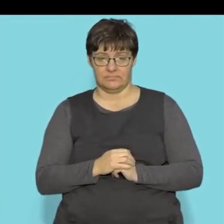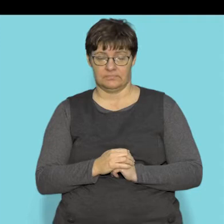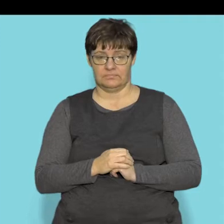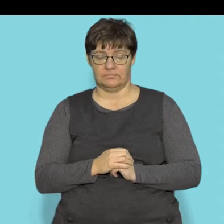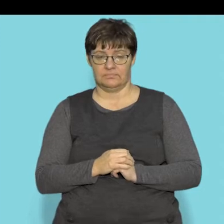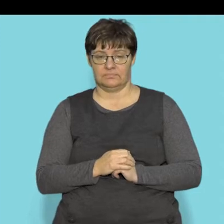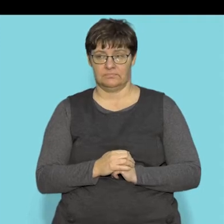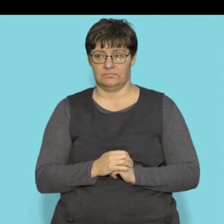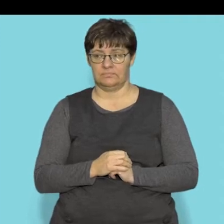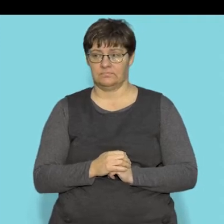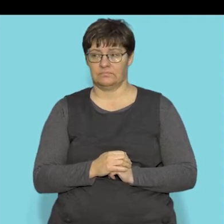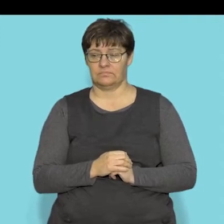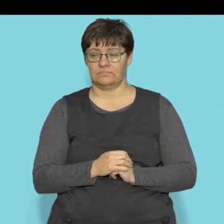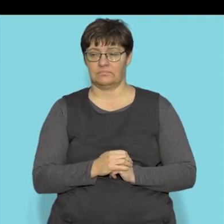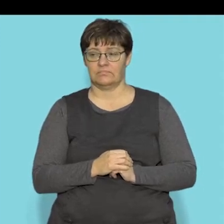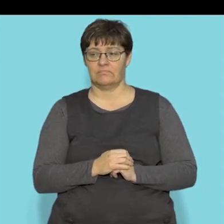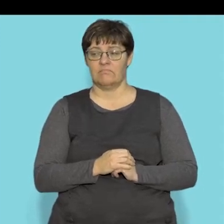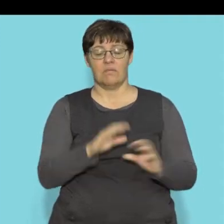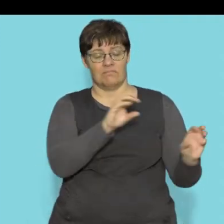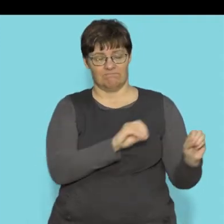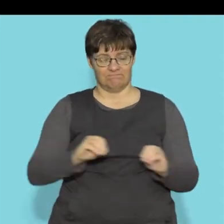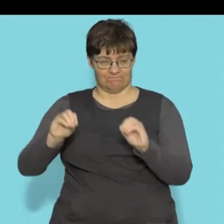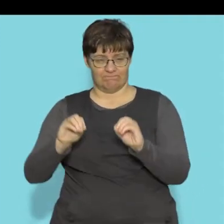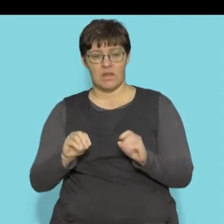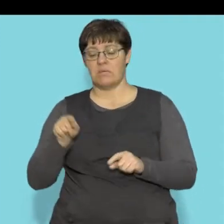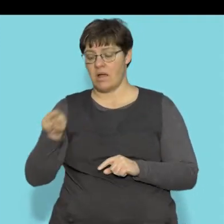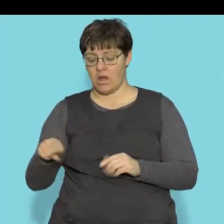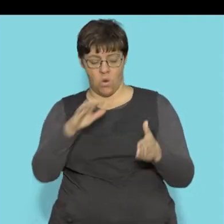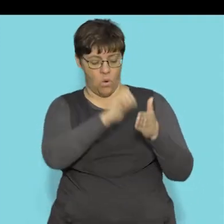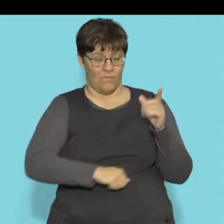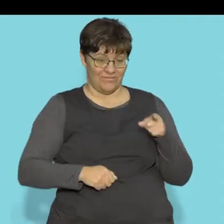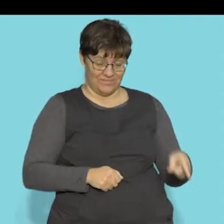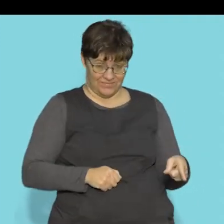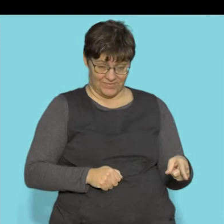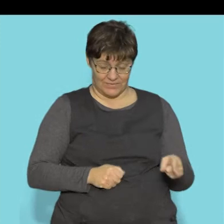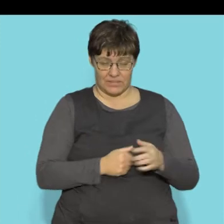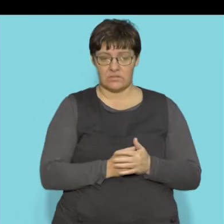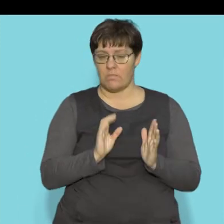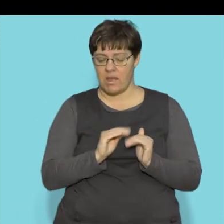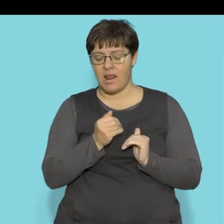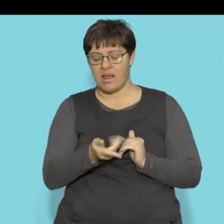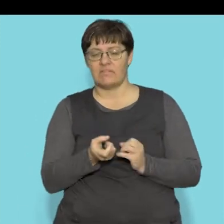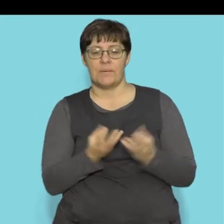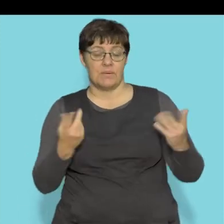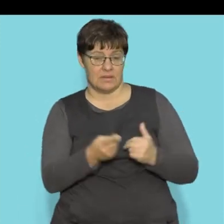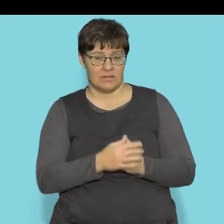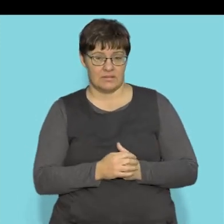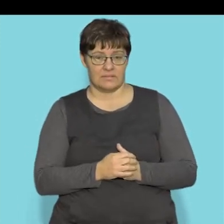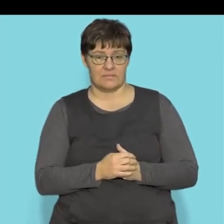So I'm going to carry this across so that I can actually determine how much of the box is empty.